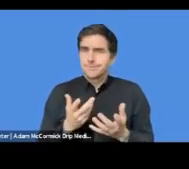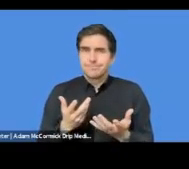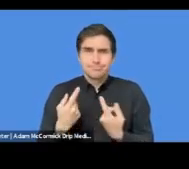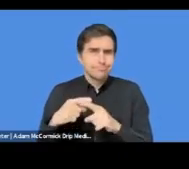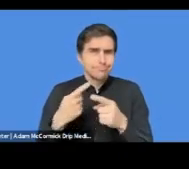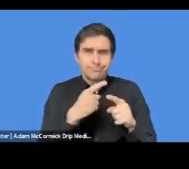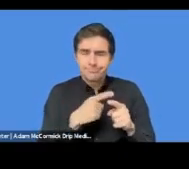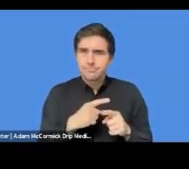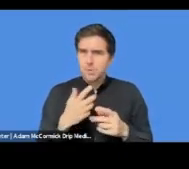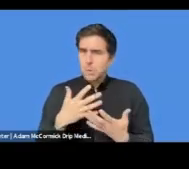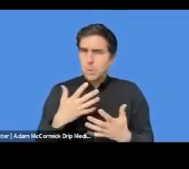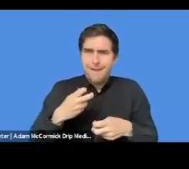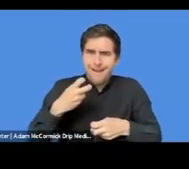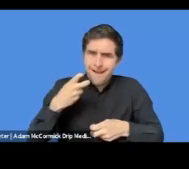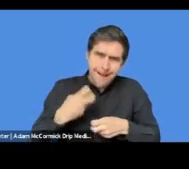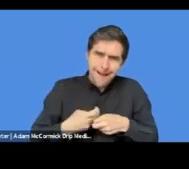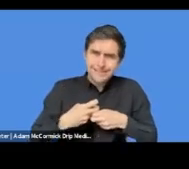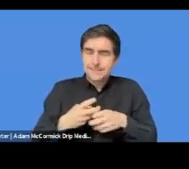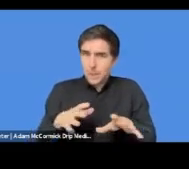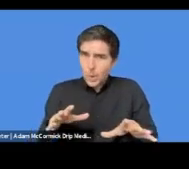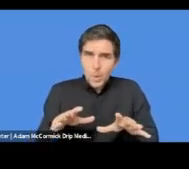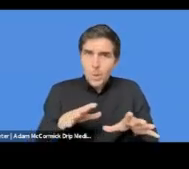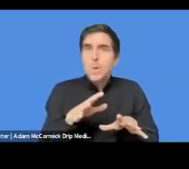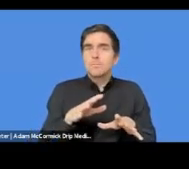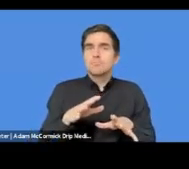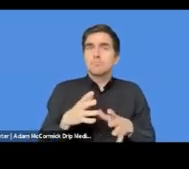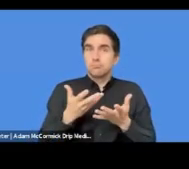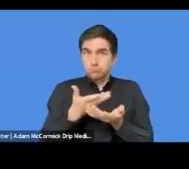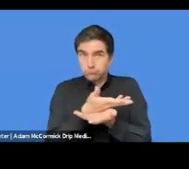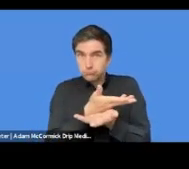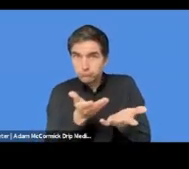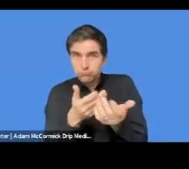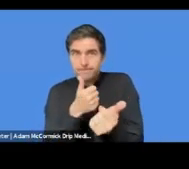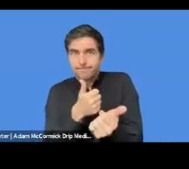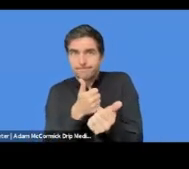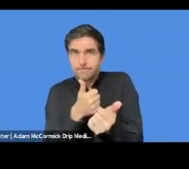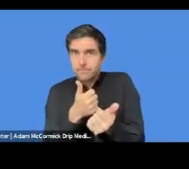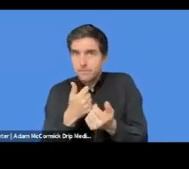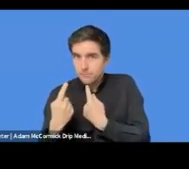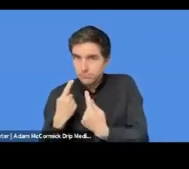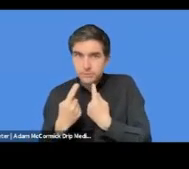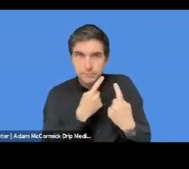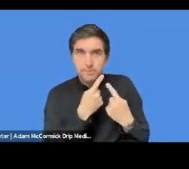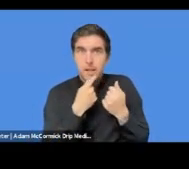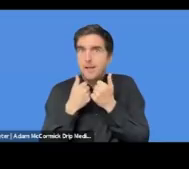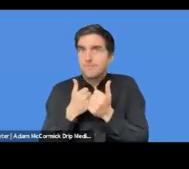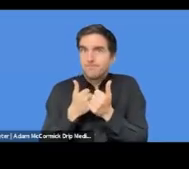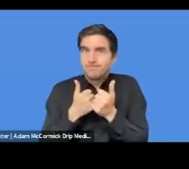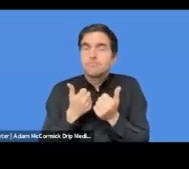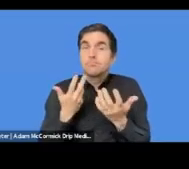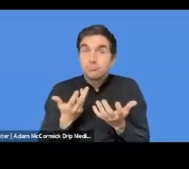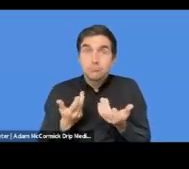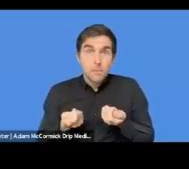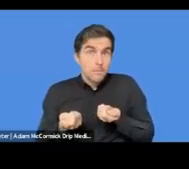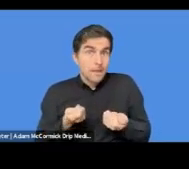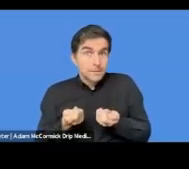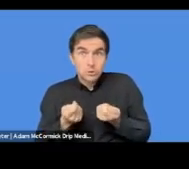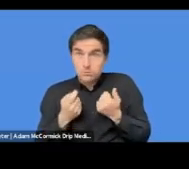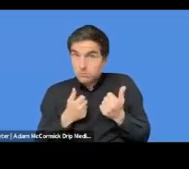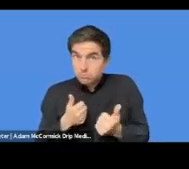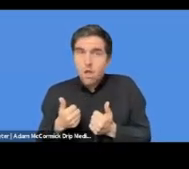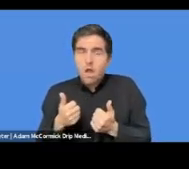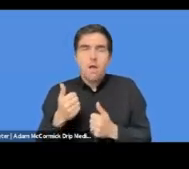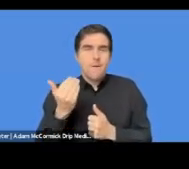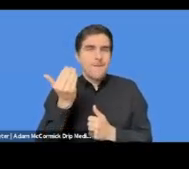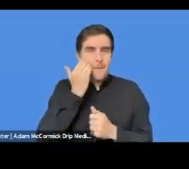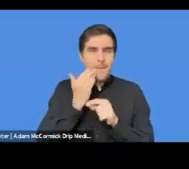a beneficiary in a coordinated way. But now, when the case management is done, it's very easy to know what other